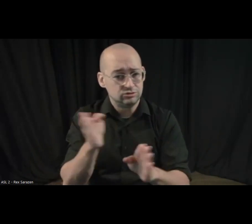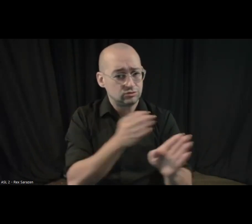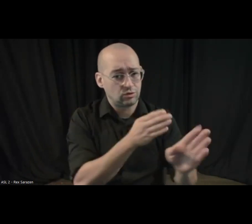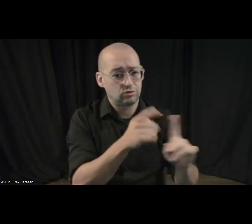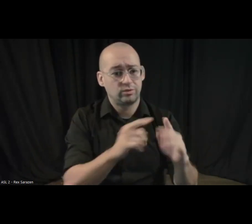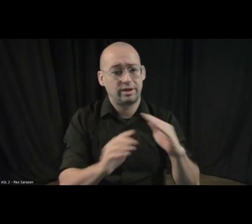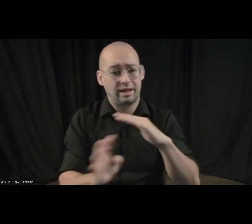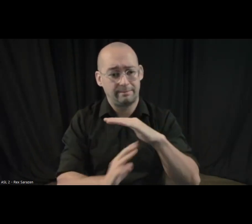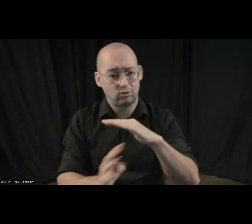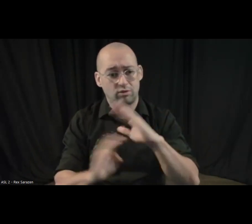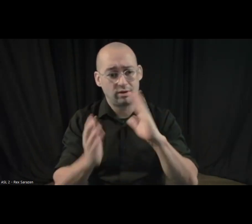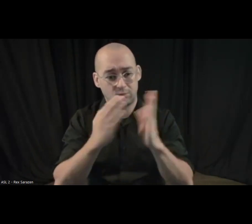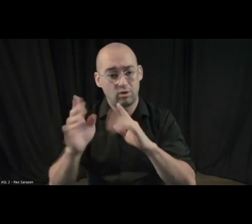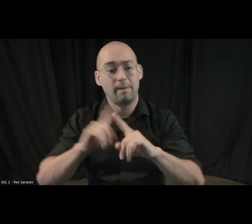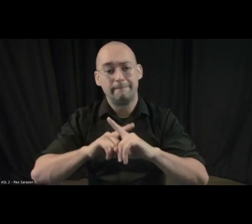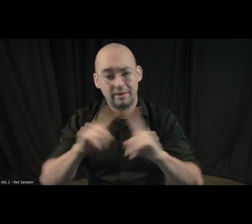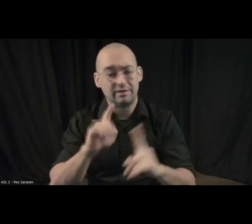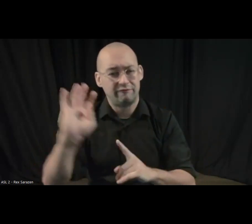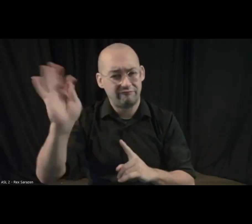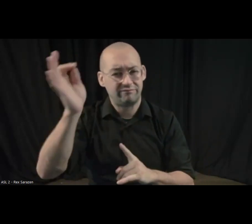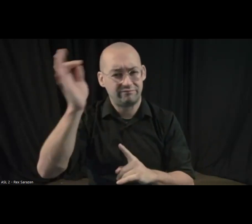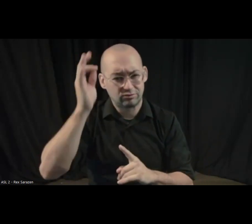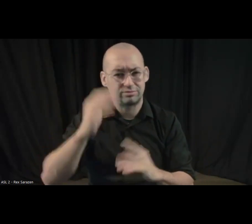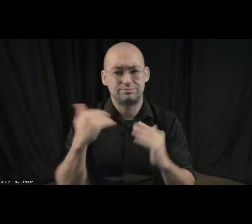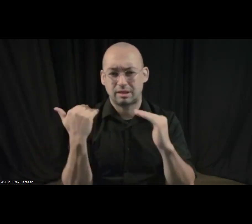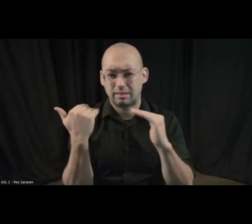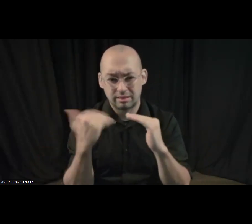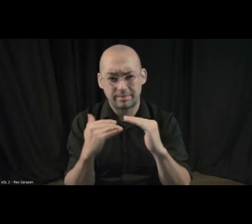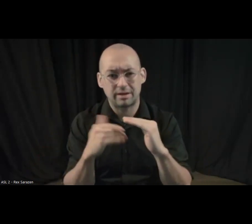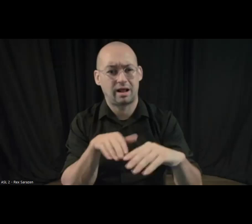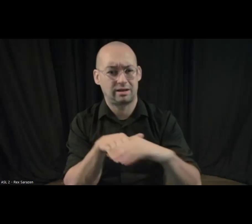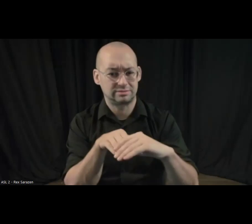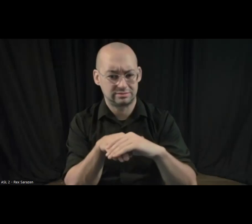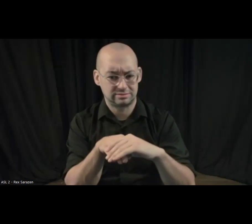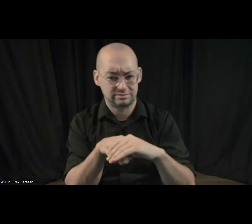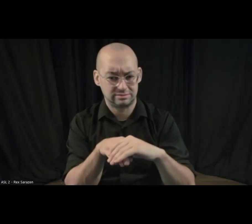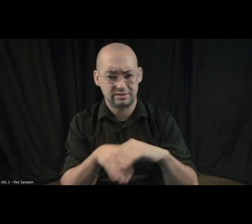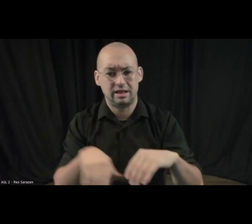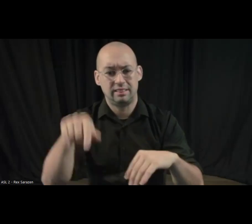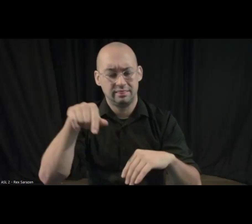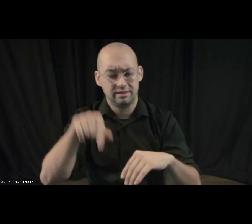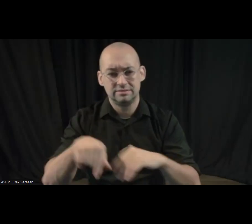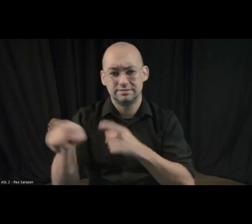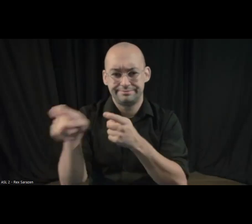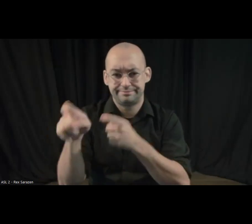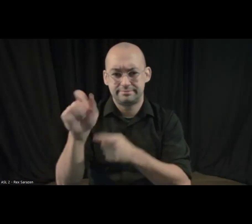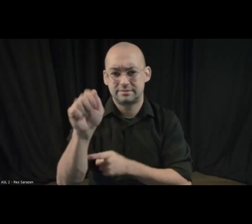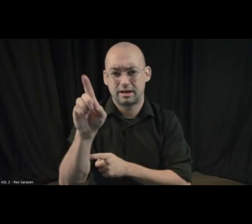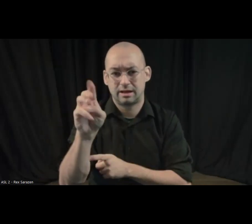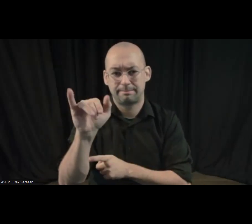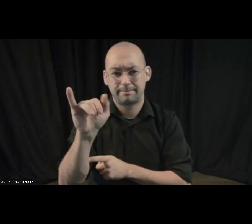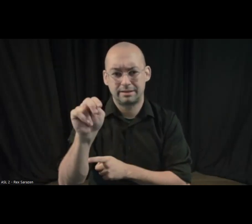but in general, as a federal rule, there's very little access. This administration at a federal level has tried